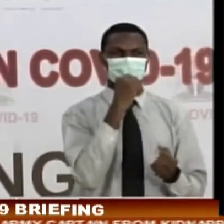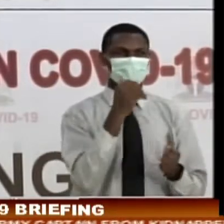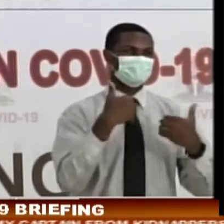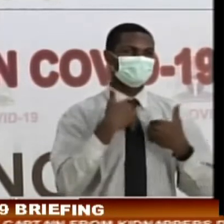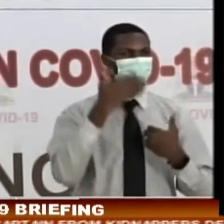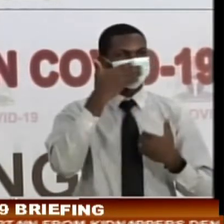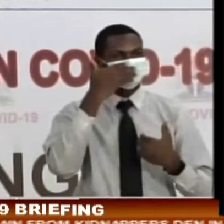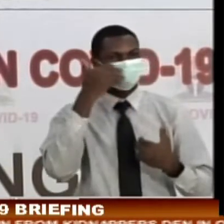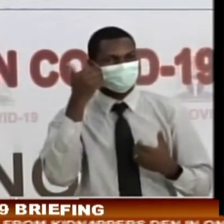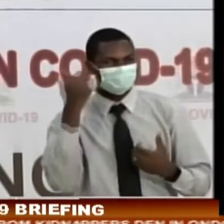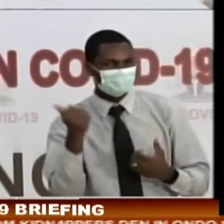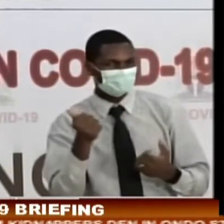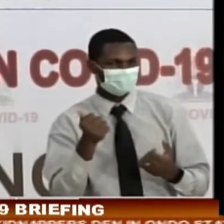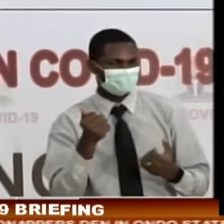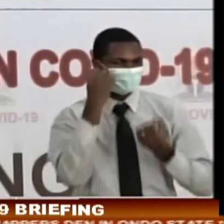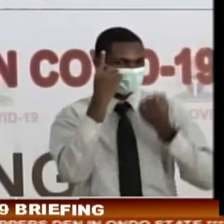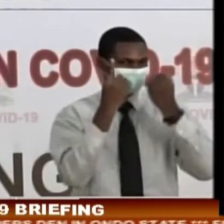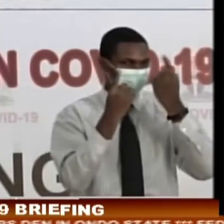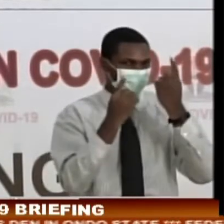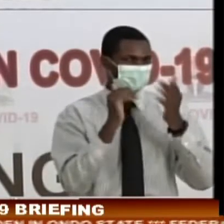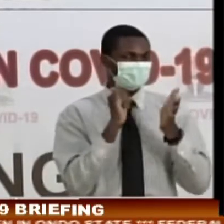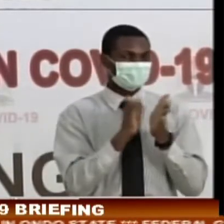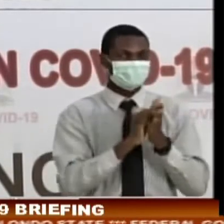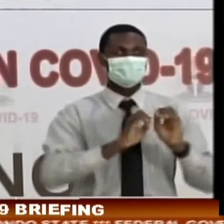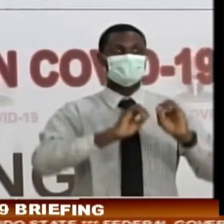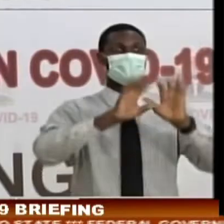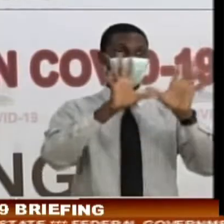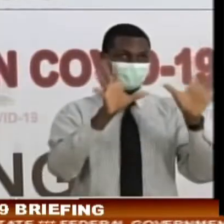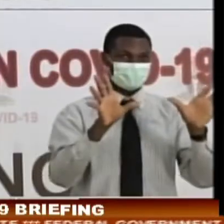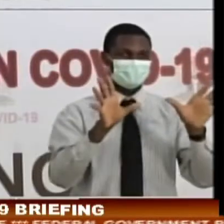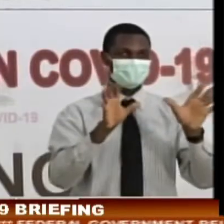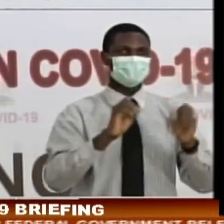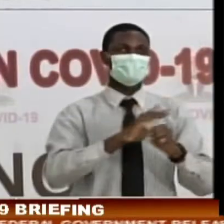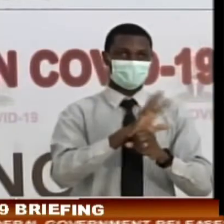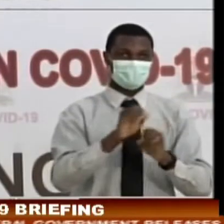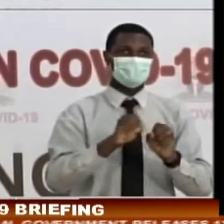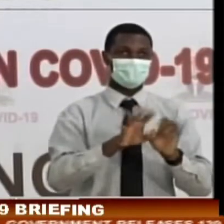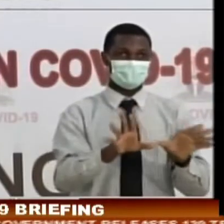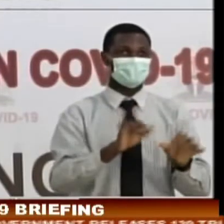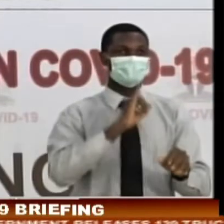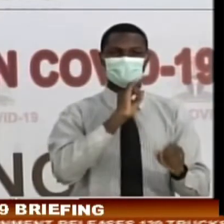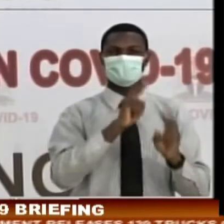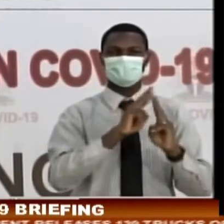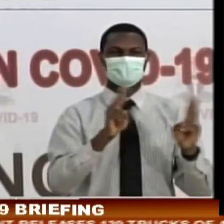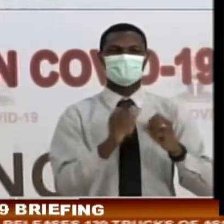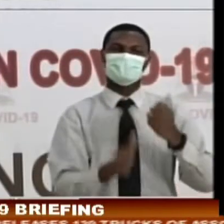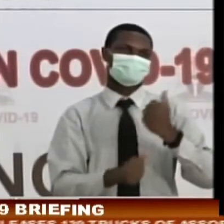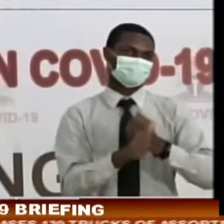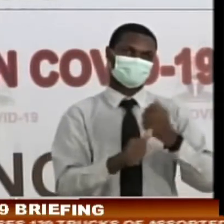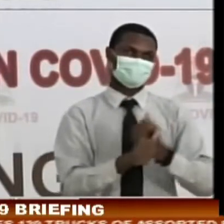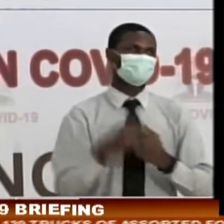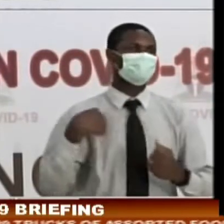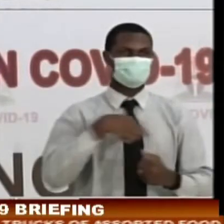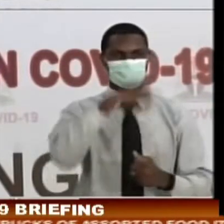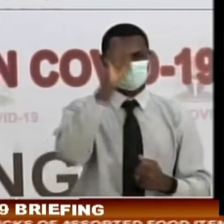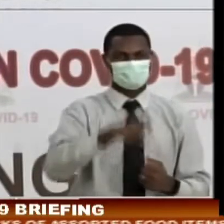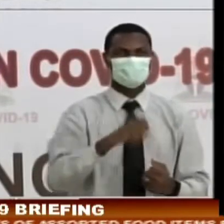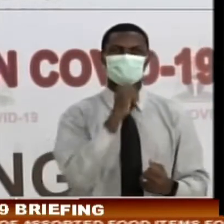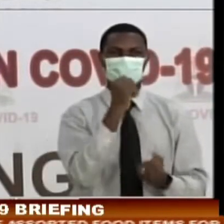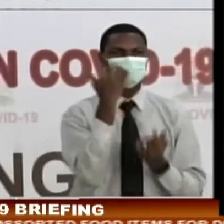compelling evidence of the reality of the dangers than the experiences of